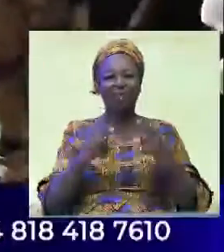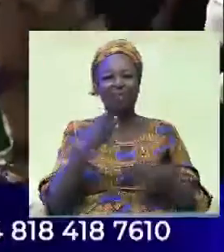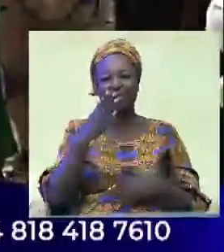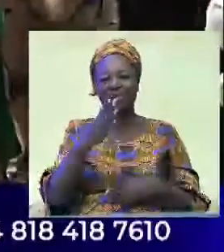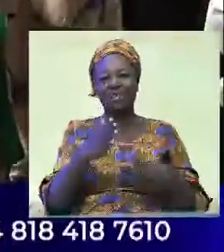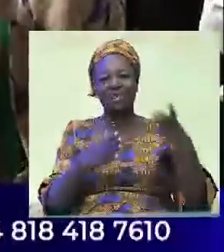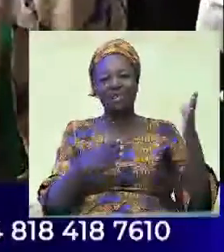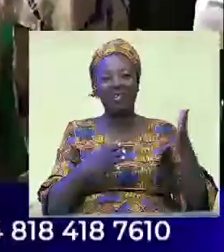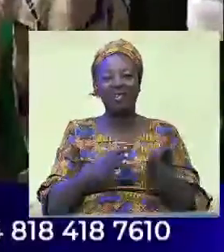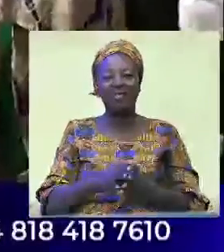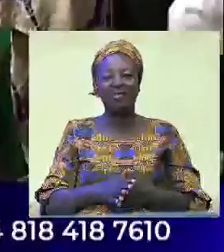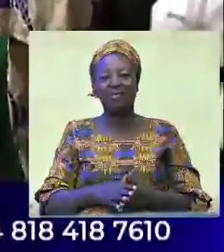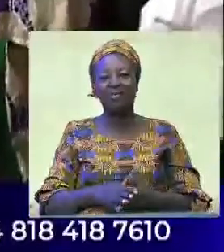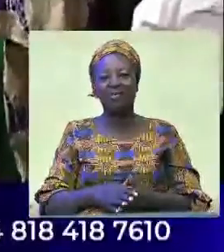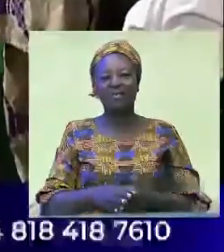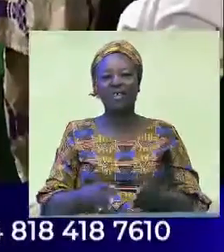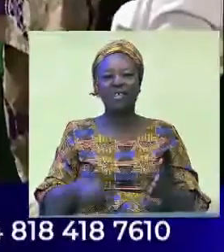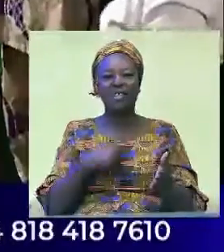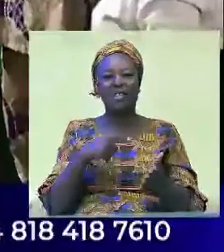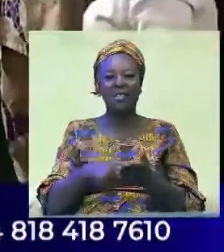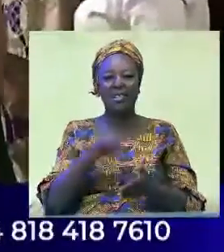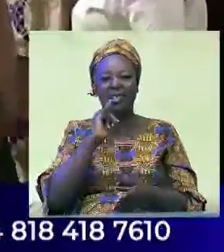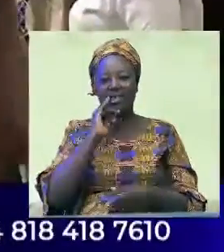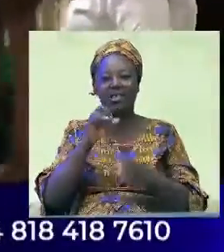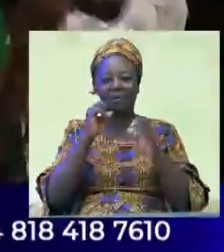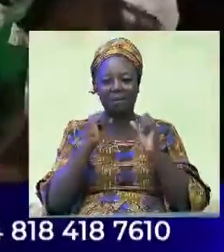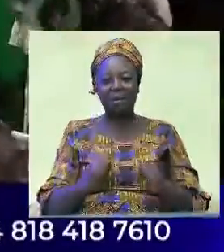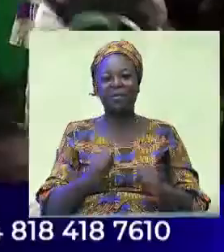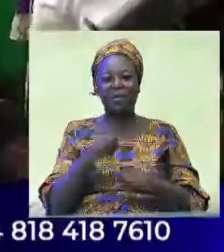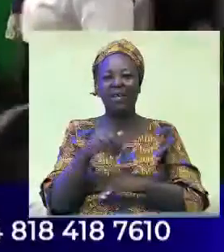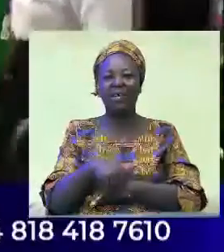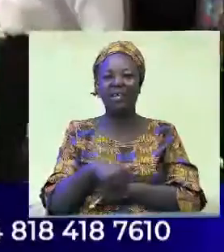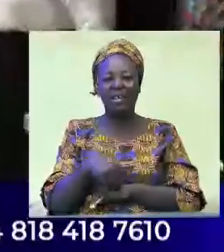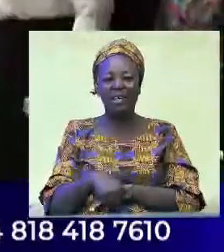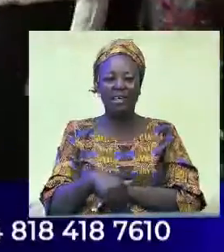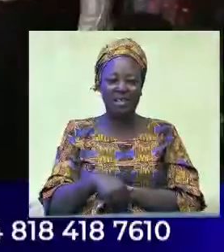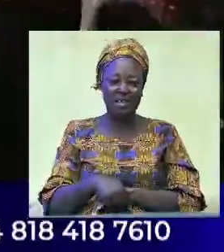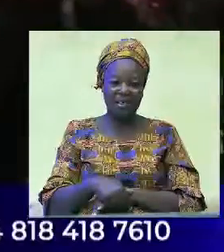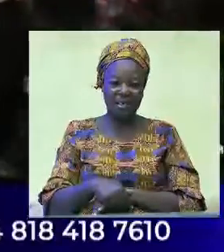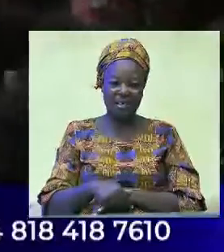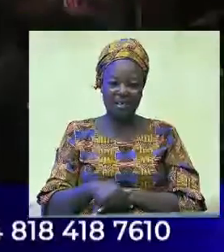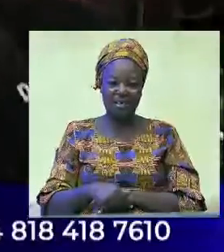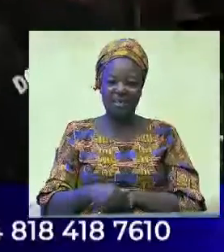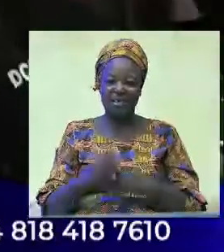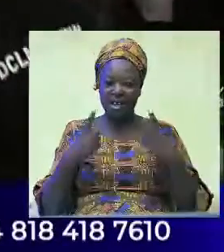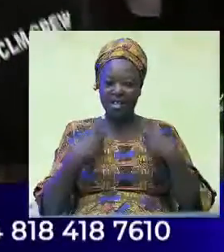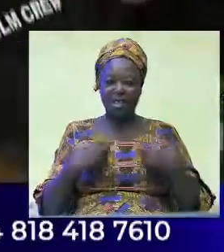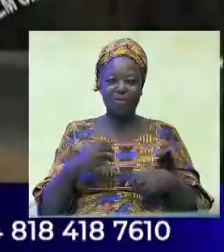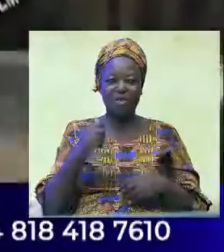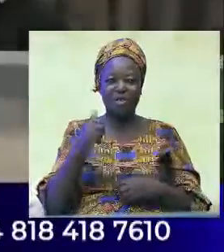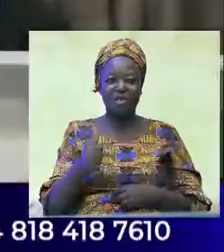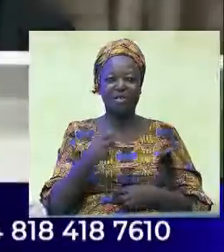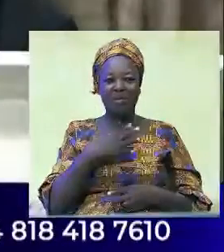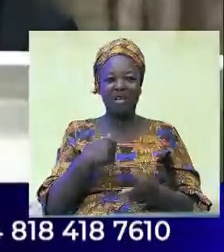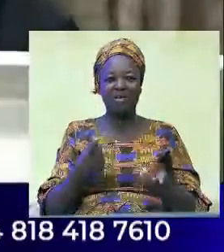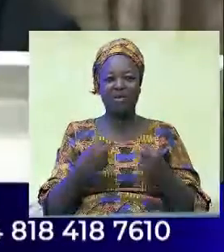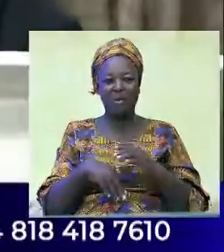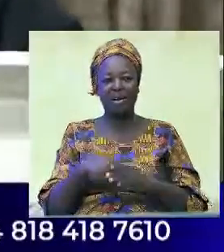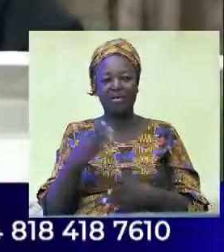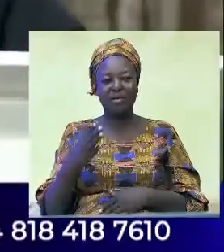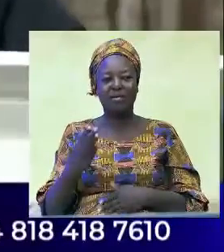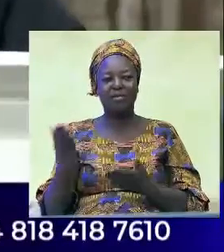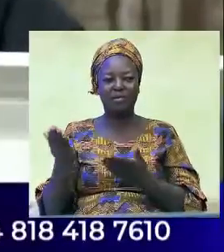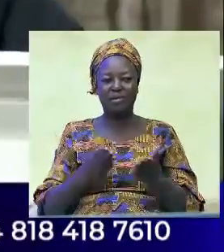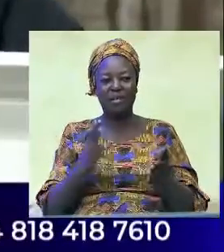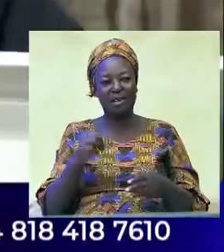It's happening over there. It's happening over there. This is power night. It's happening